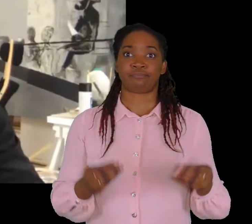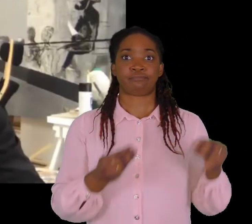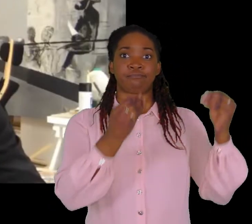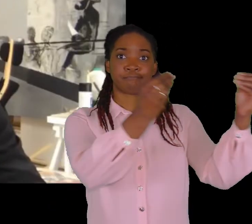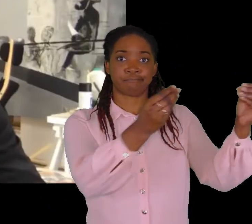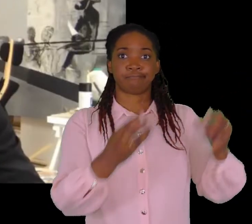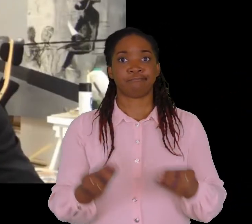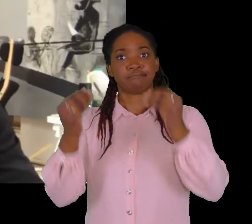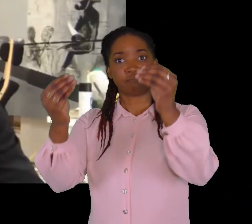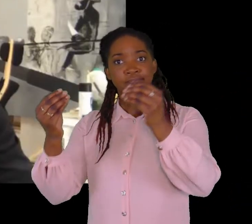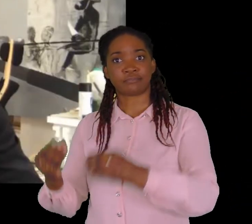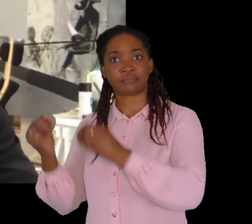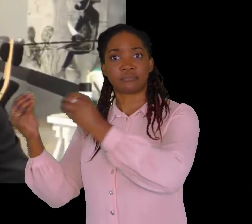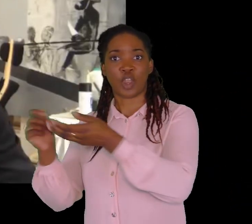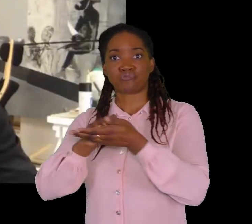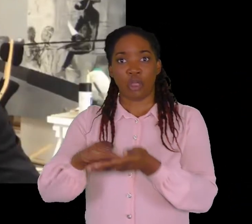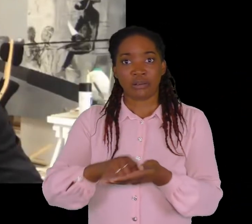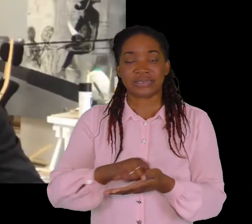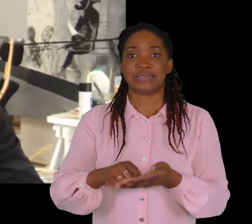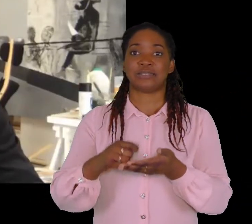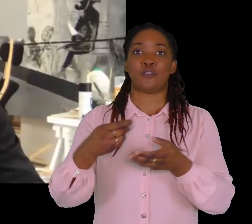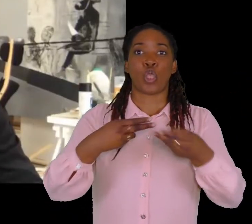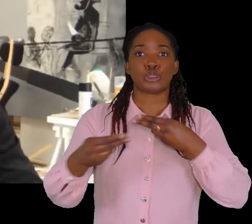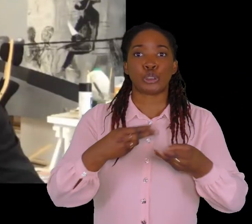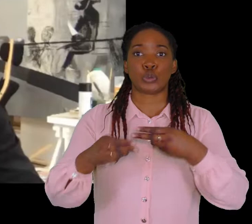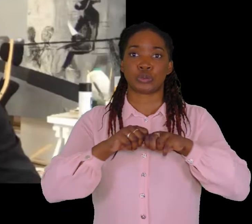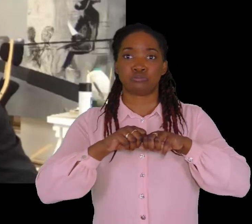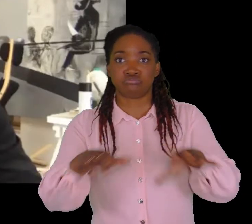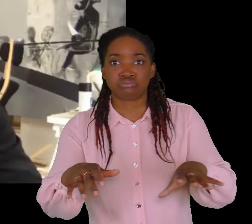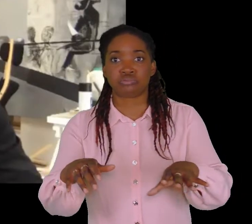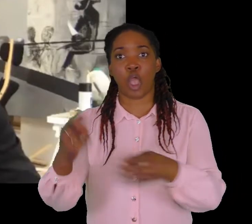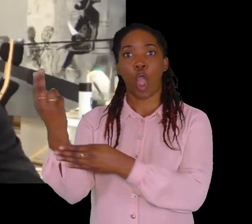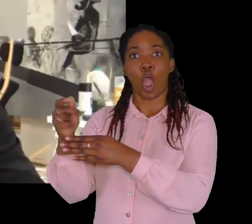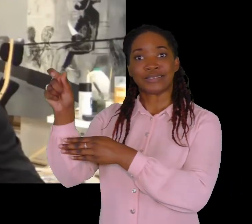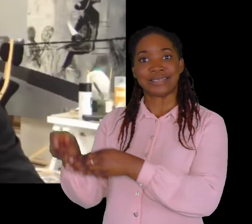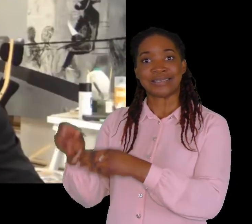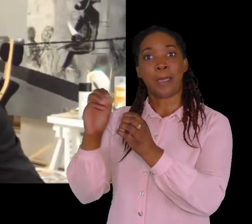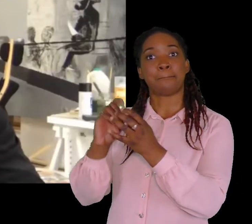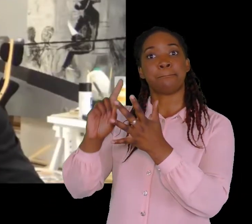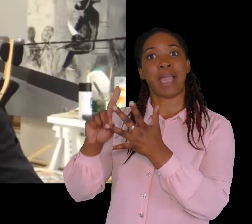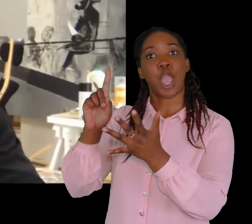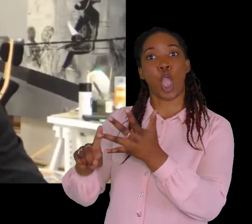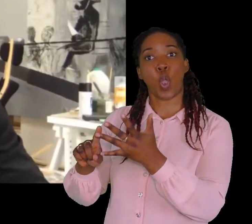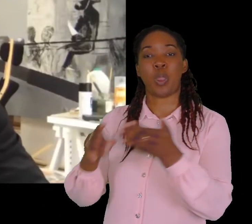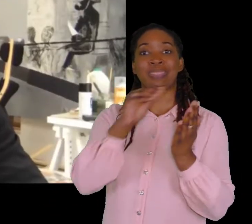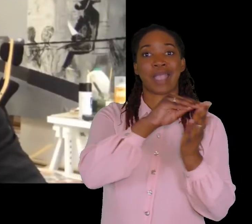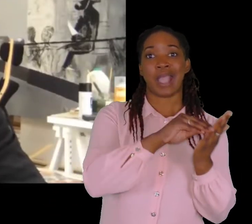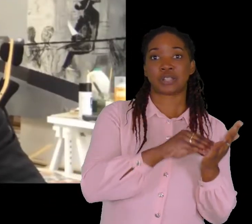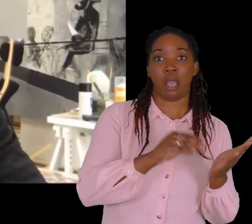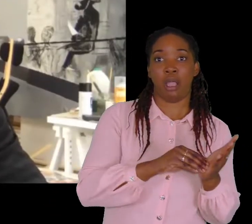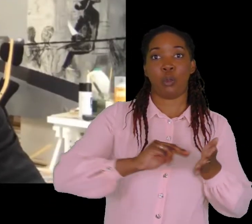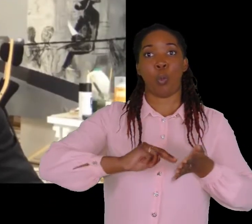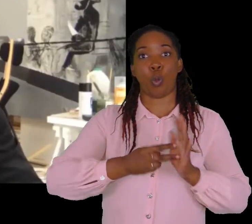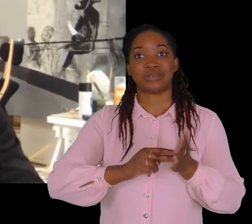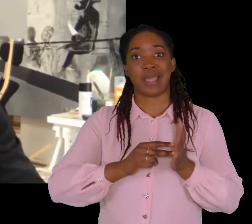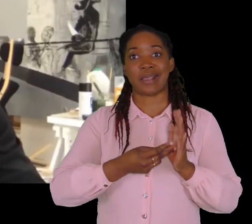releases, biographies of artists, developing the exhibition catalog, and organizing the press days and trying to get the media to come along for the